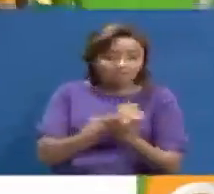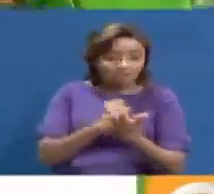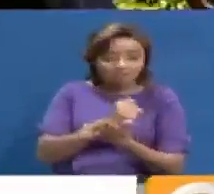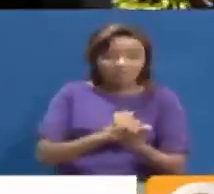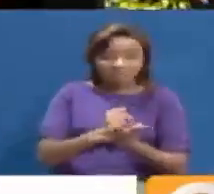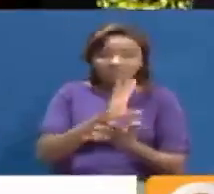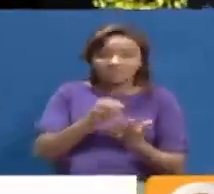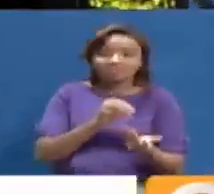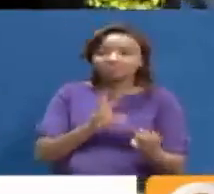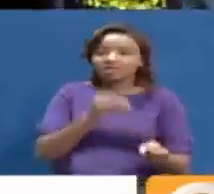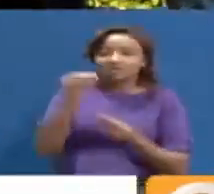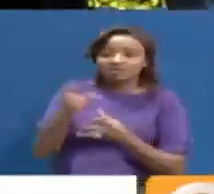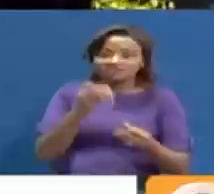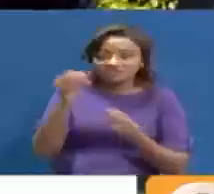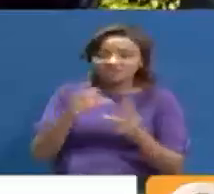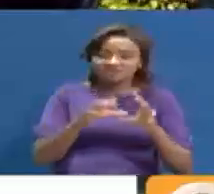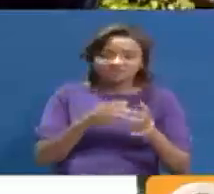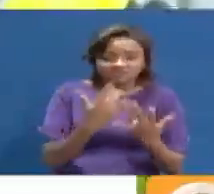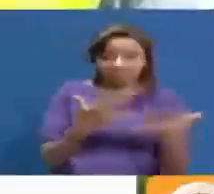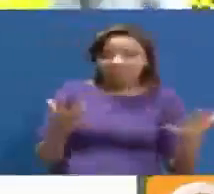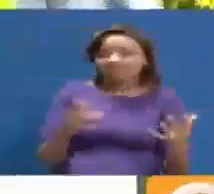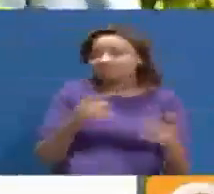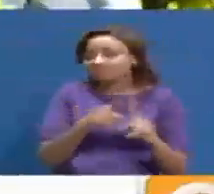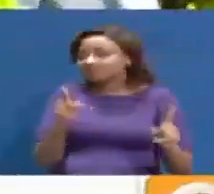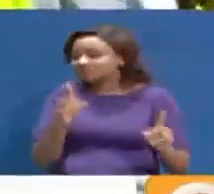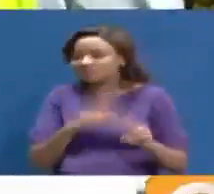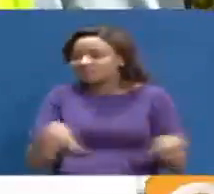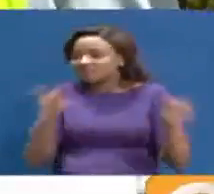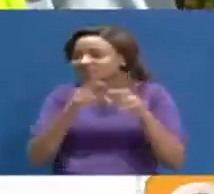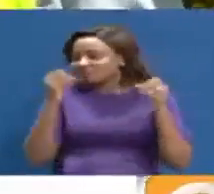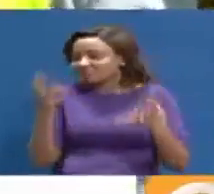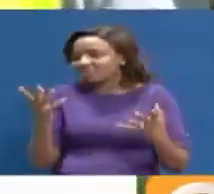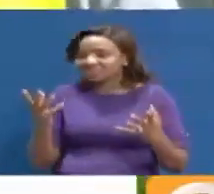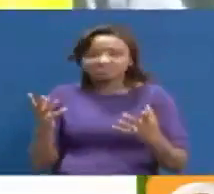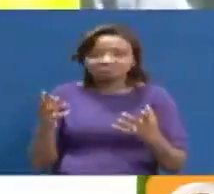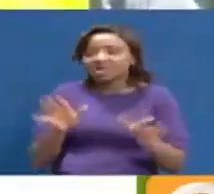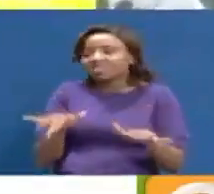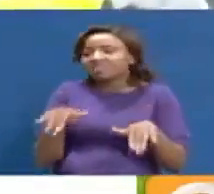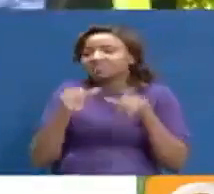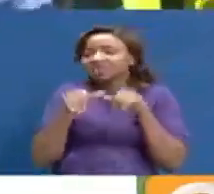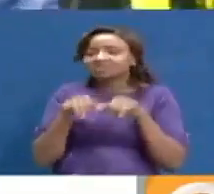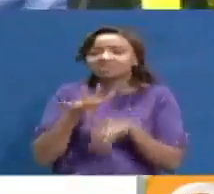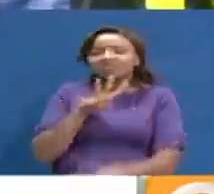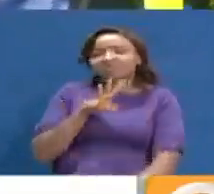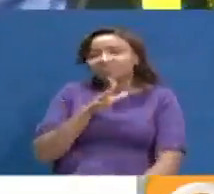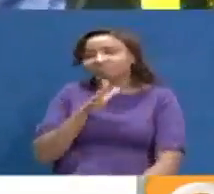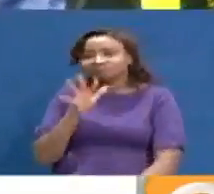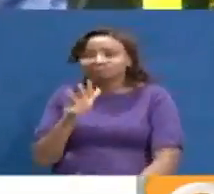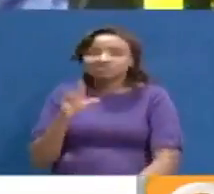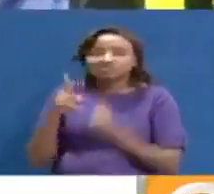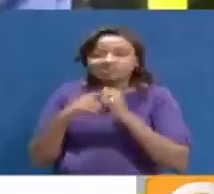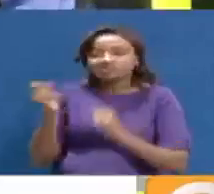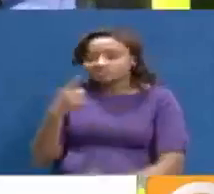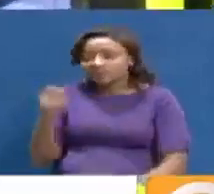smallholders, deposit their produce with cooperatives at no declared value and wait between 4 to 6 months before they receive